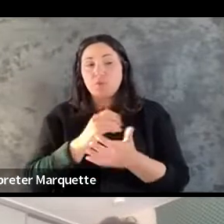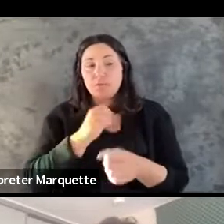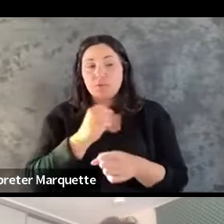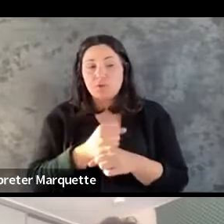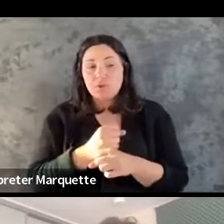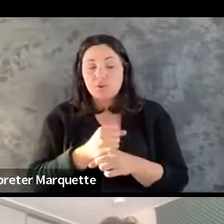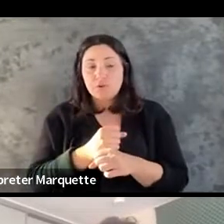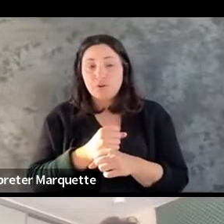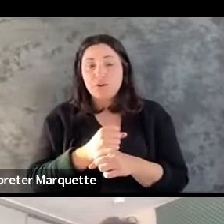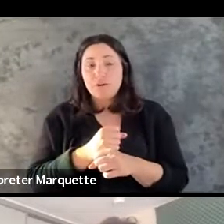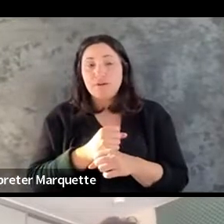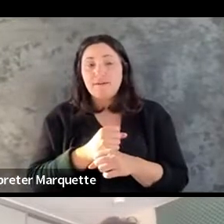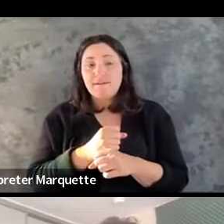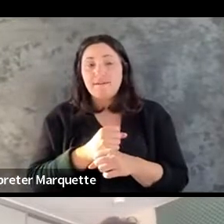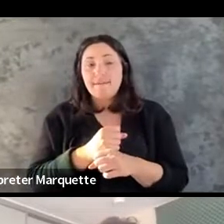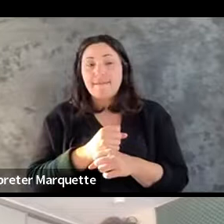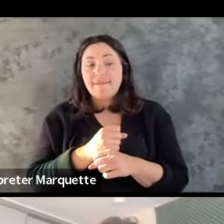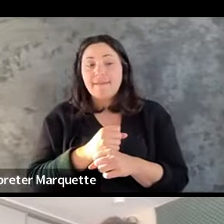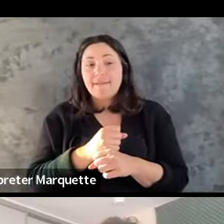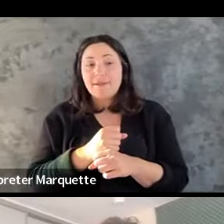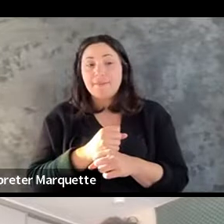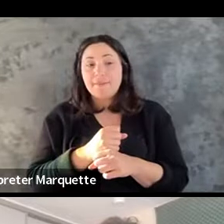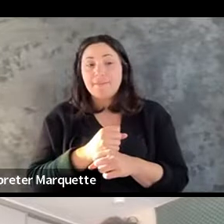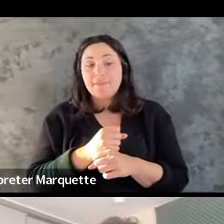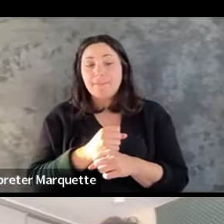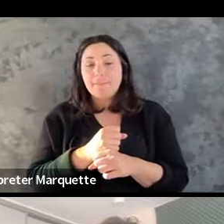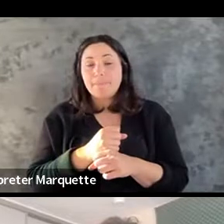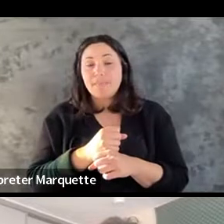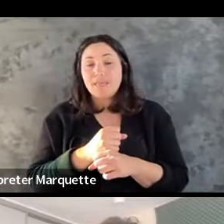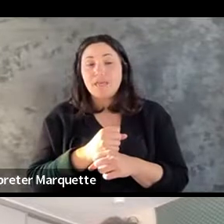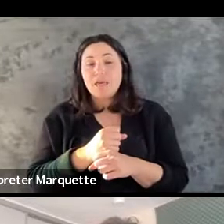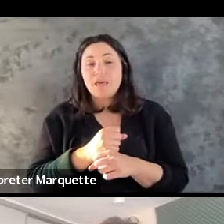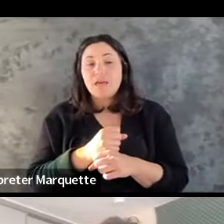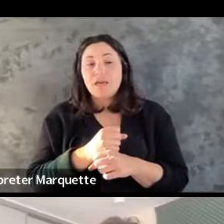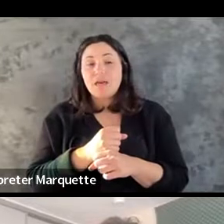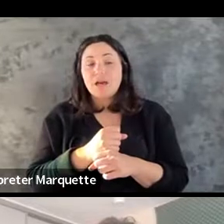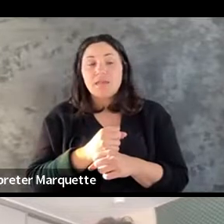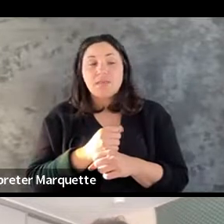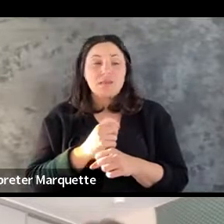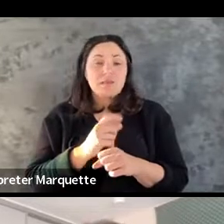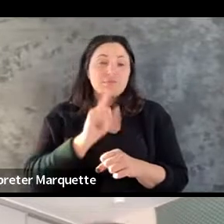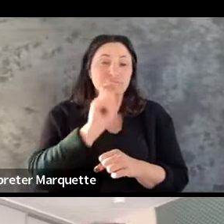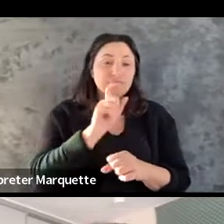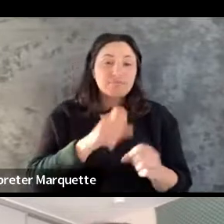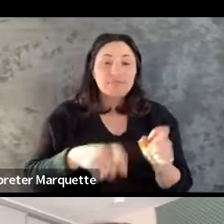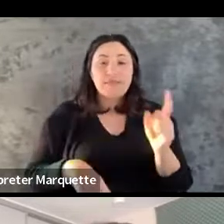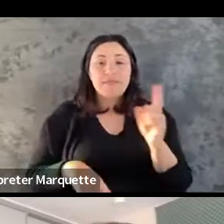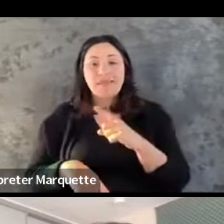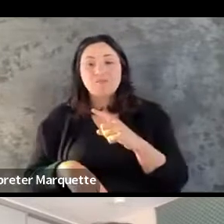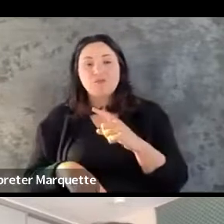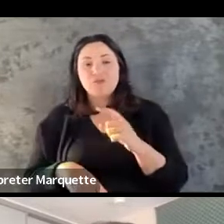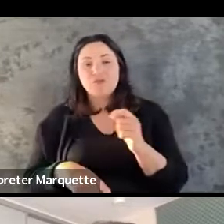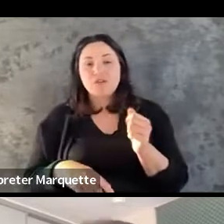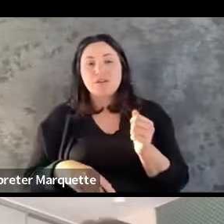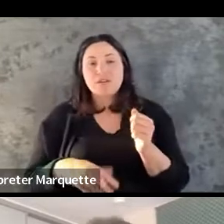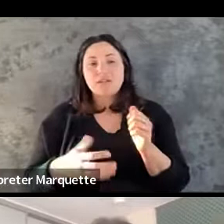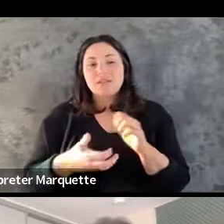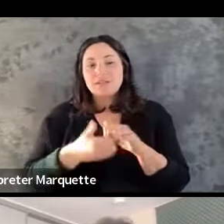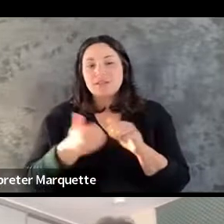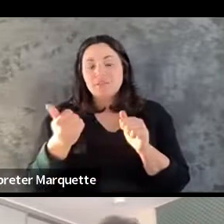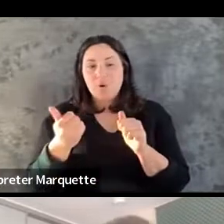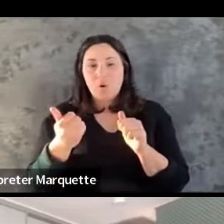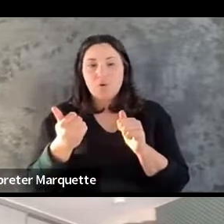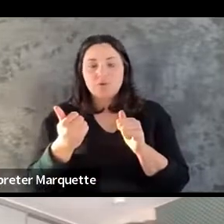so I think this format, the question and answer back and forth, as I mentioned a couple of weeks ago, this is the most